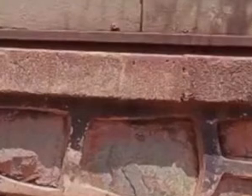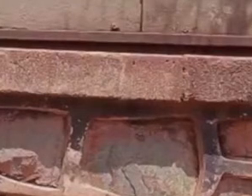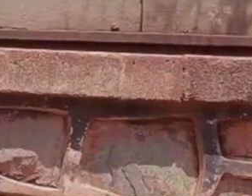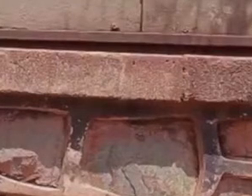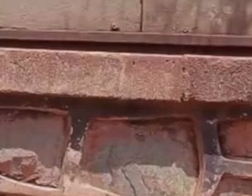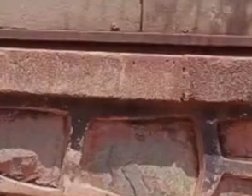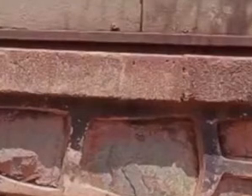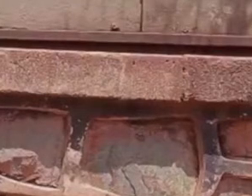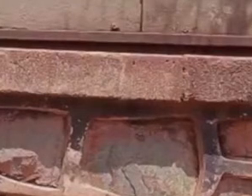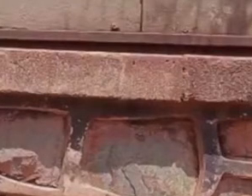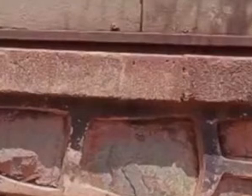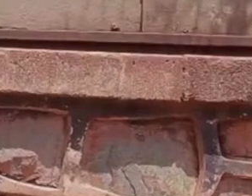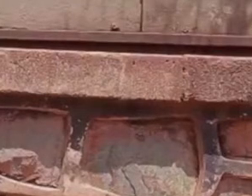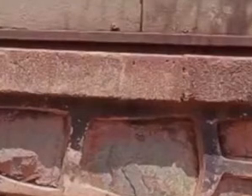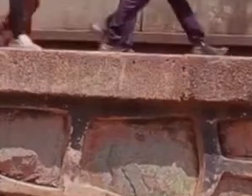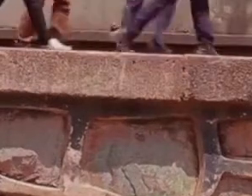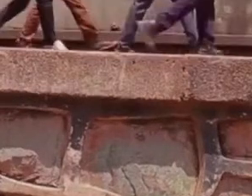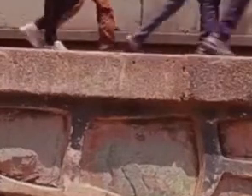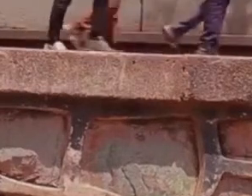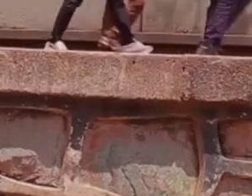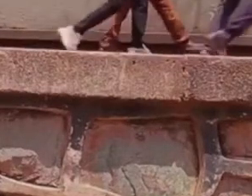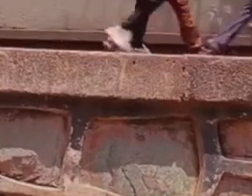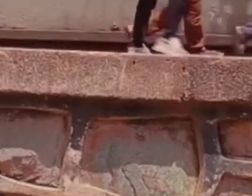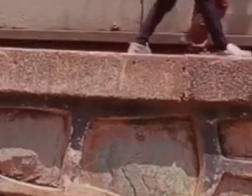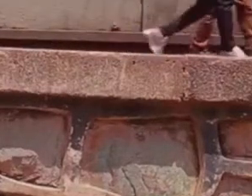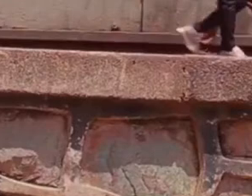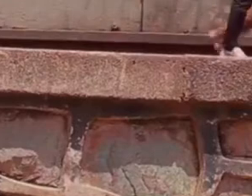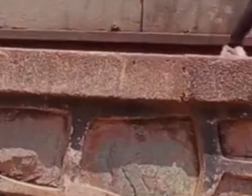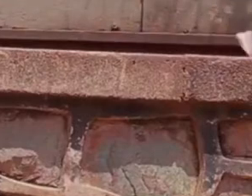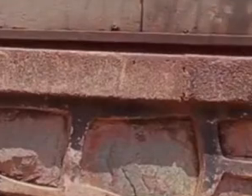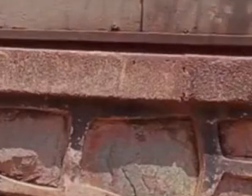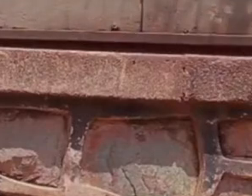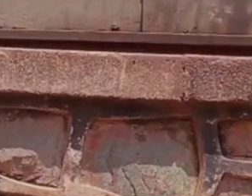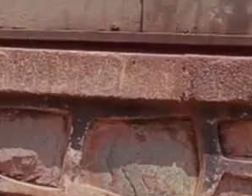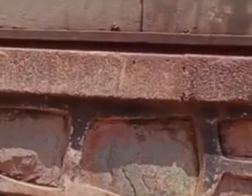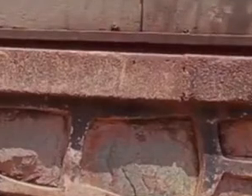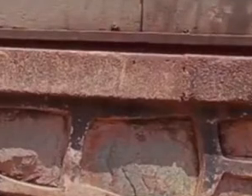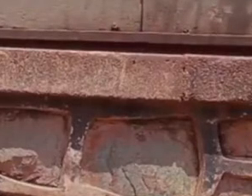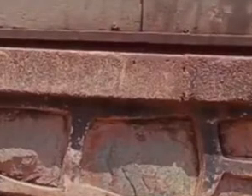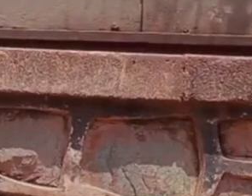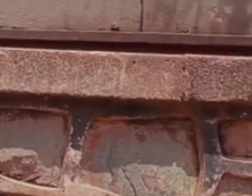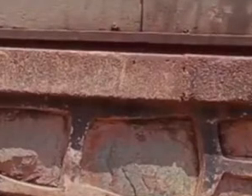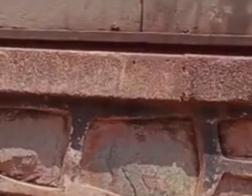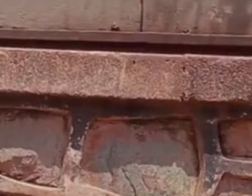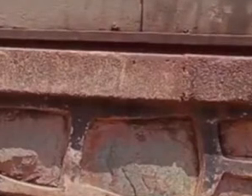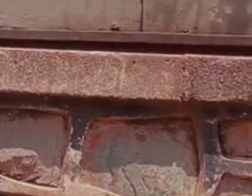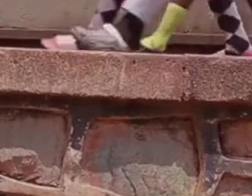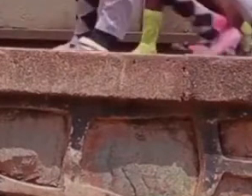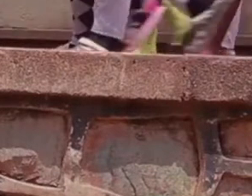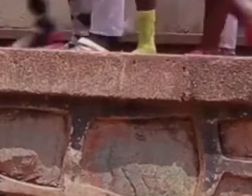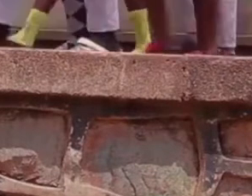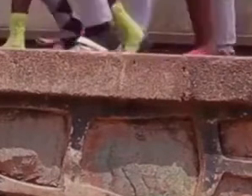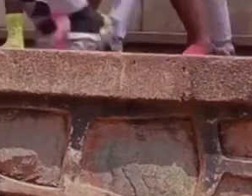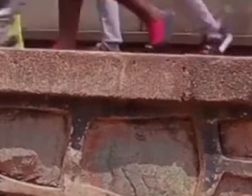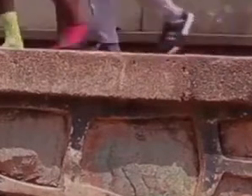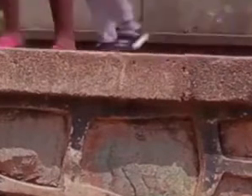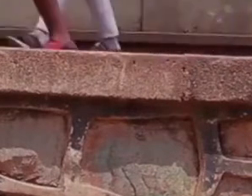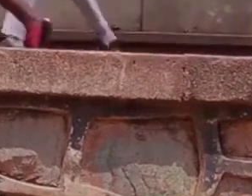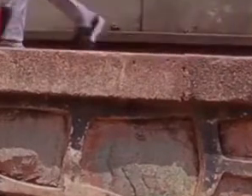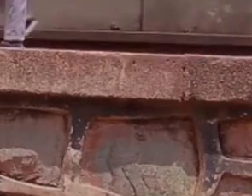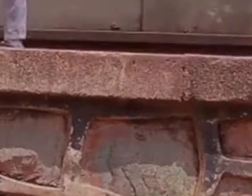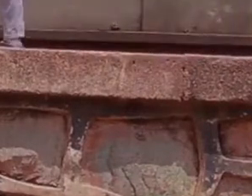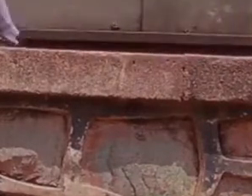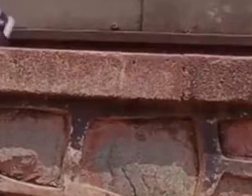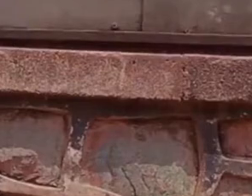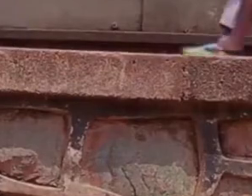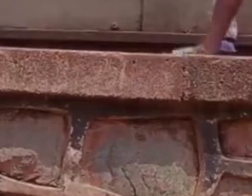bro hasa a boy from Chiboga has been my name. Comedy Tricks is where I come from. Don't forget you can check there for more funny clips. And again, Balics bwe babadde